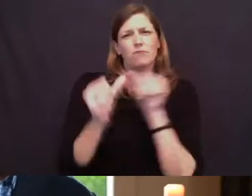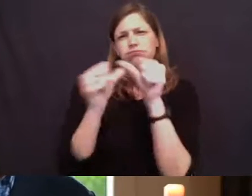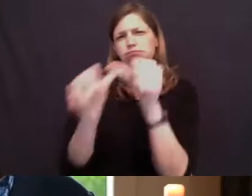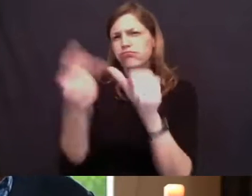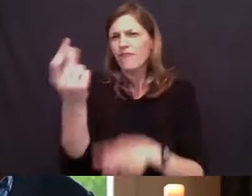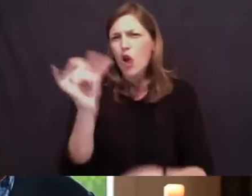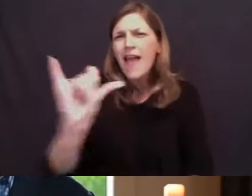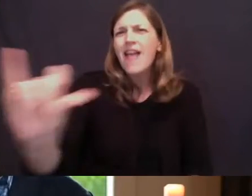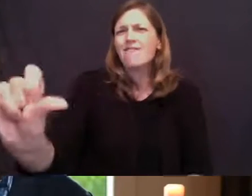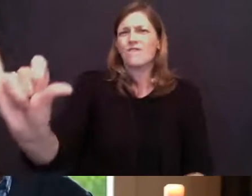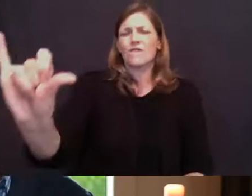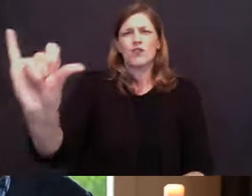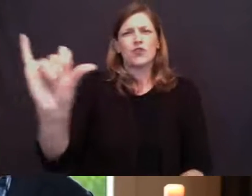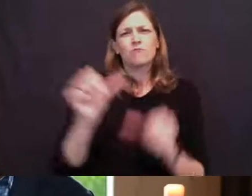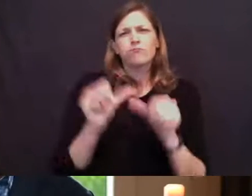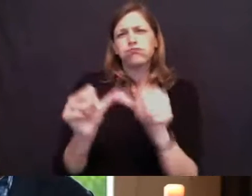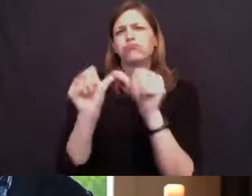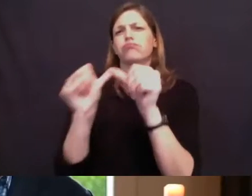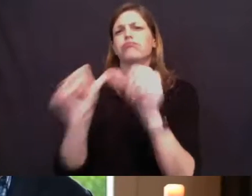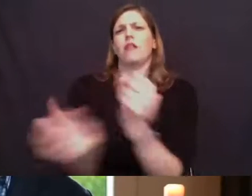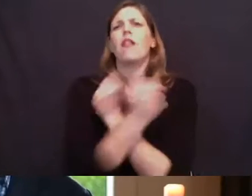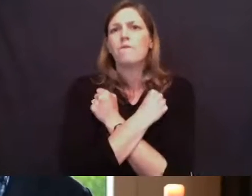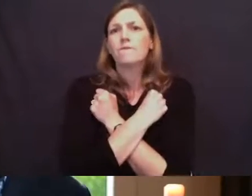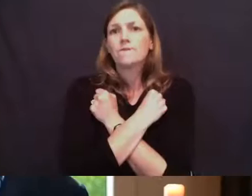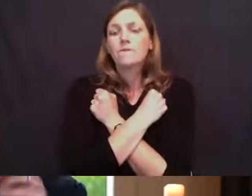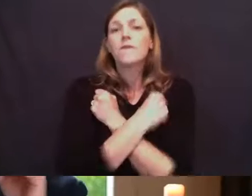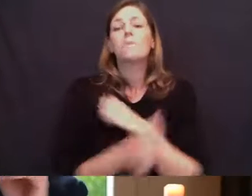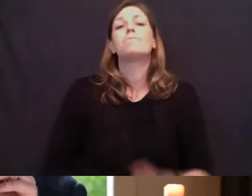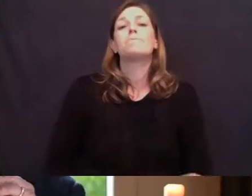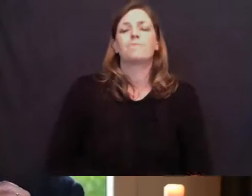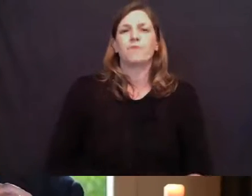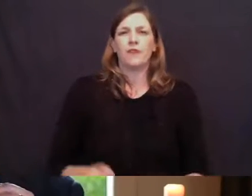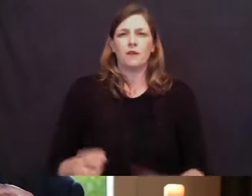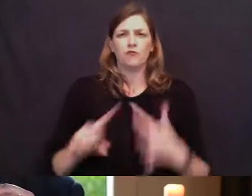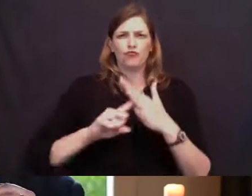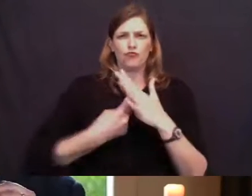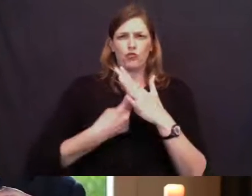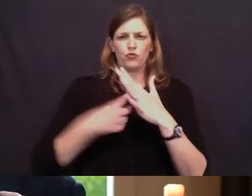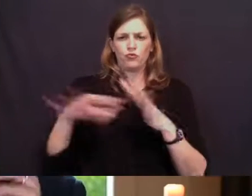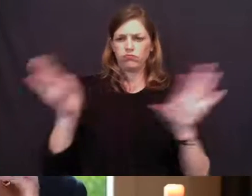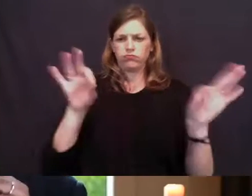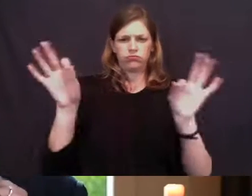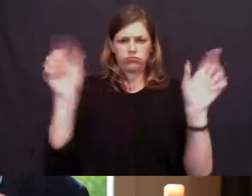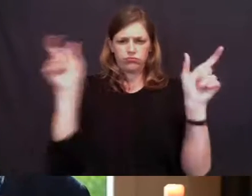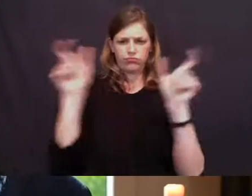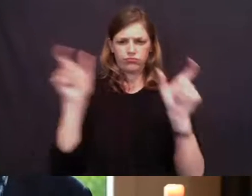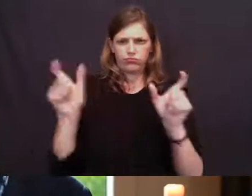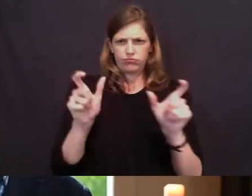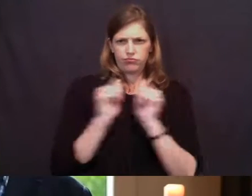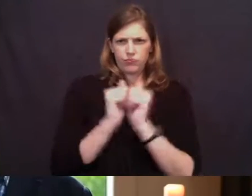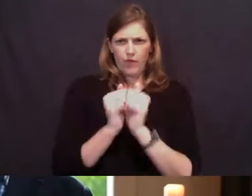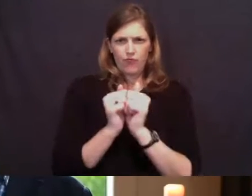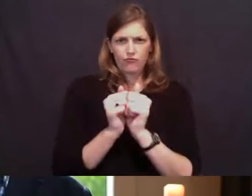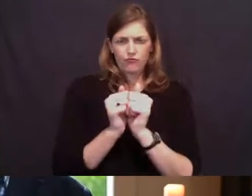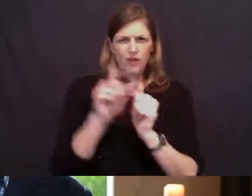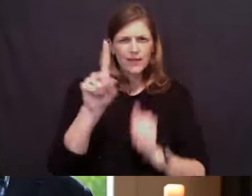the ongoing and constant love. Start the pieces together. Okay? I need you to hear this and